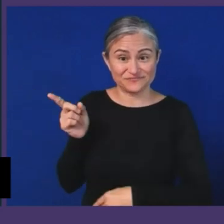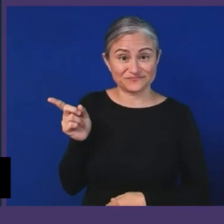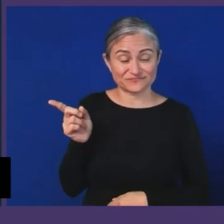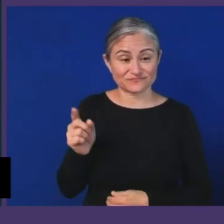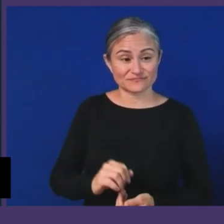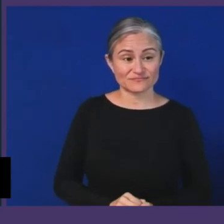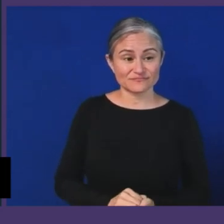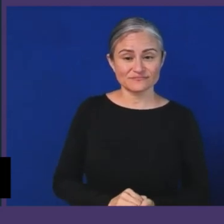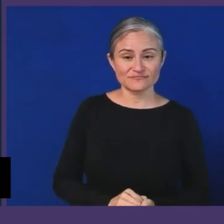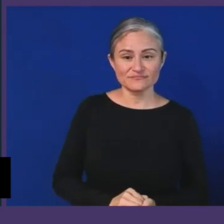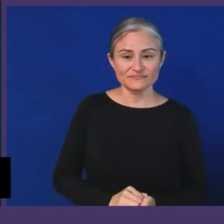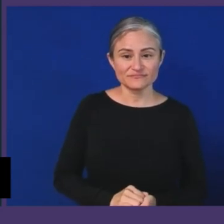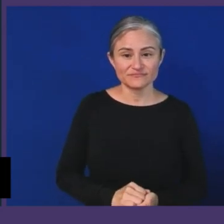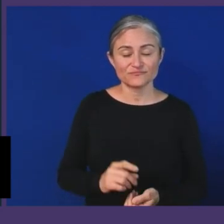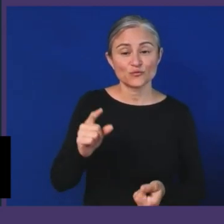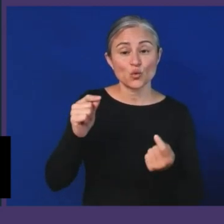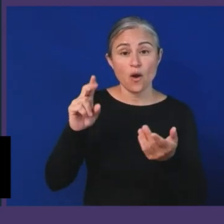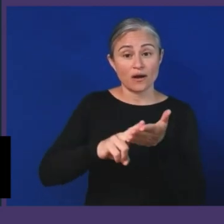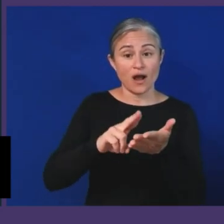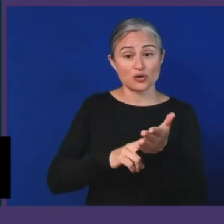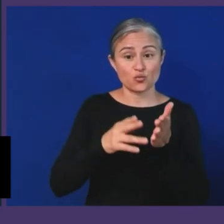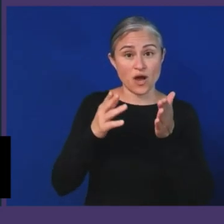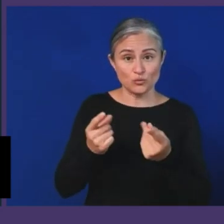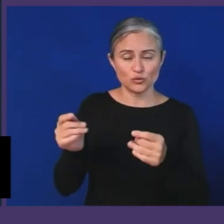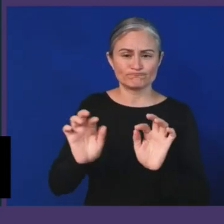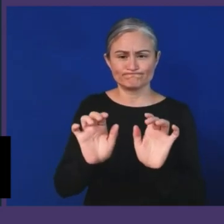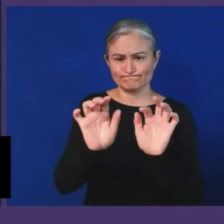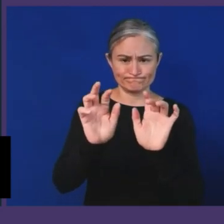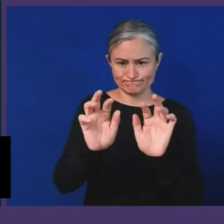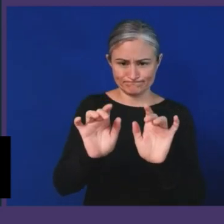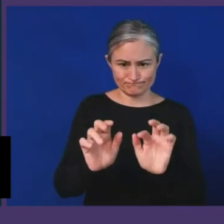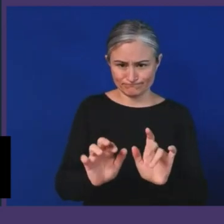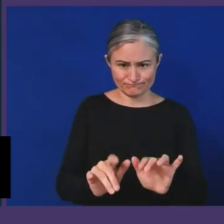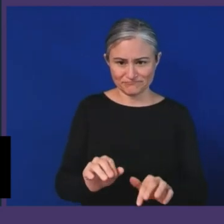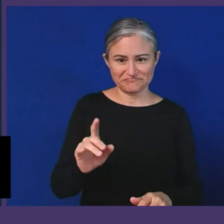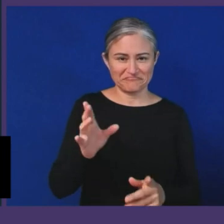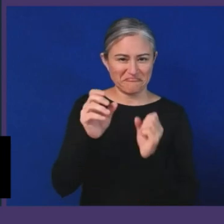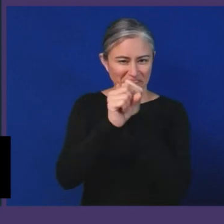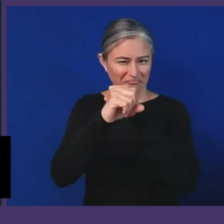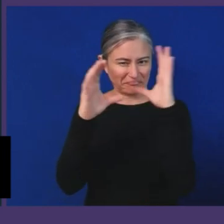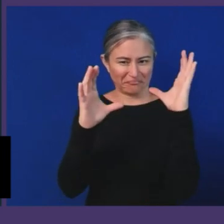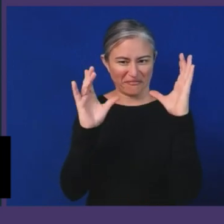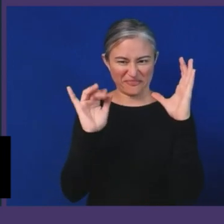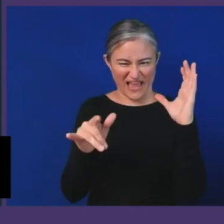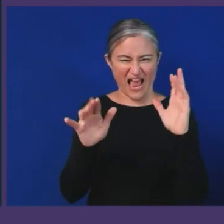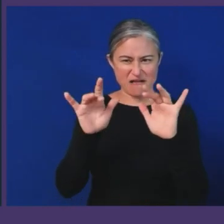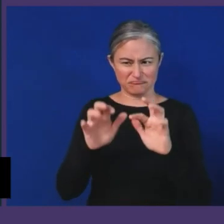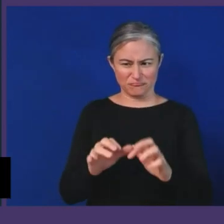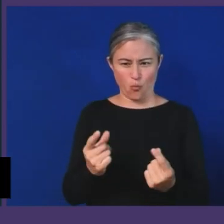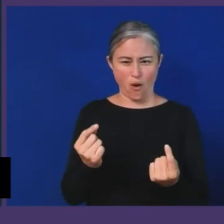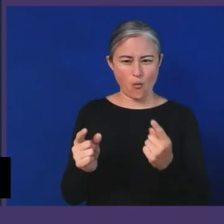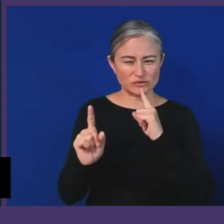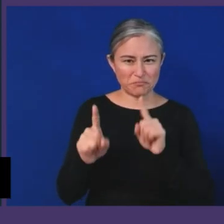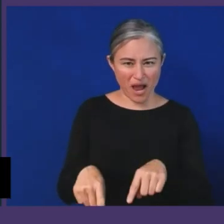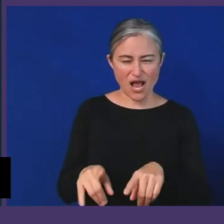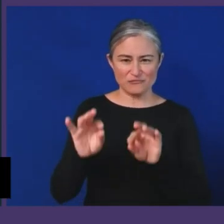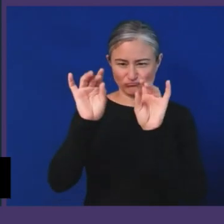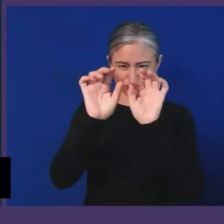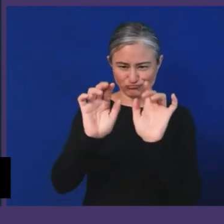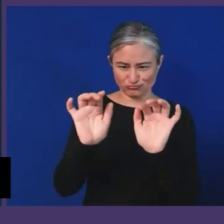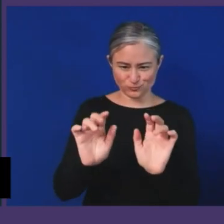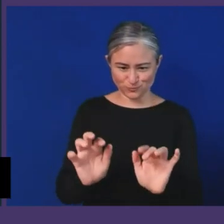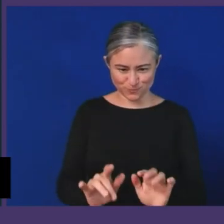ideal response. And when they write out these responses, they are following extensive labeling documentations, and they're being asked to be